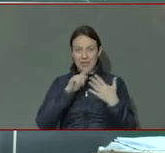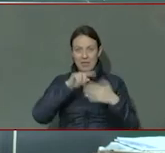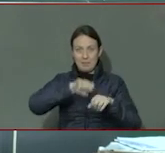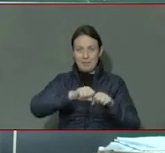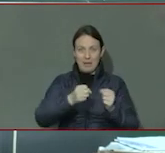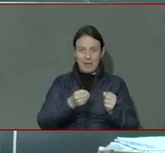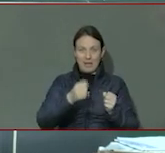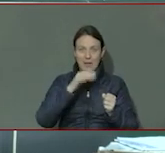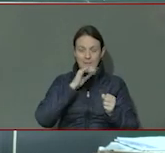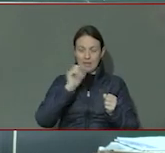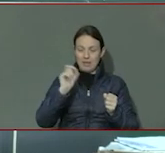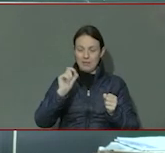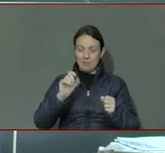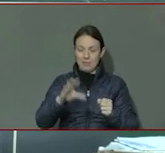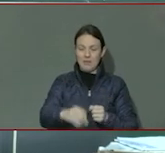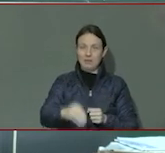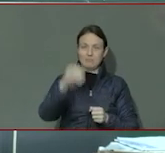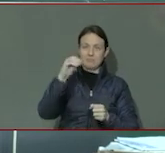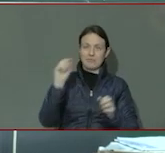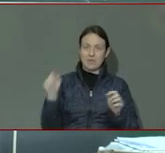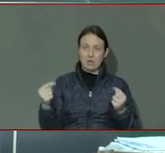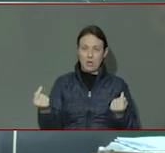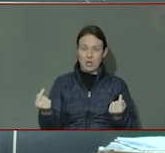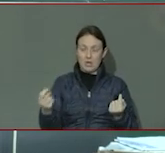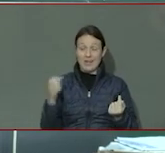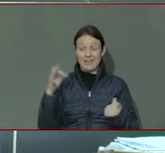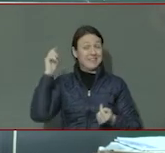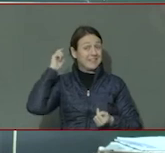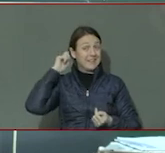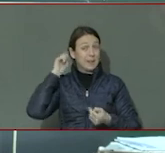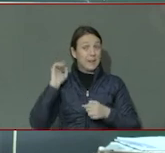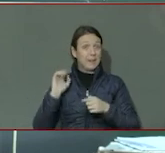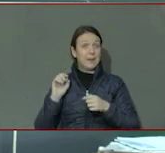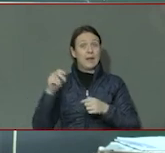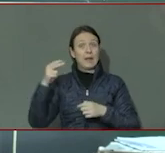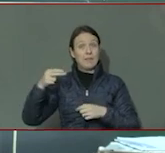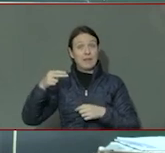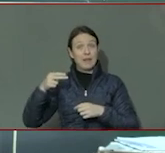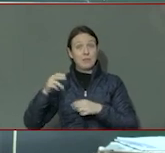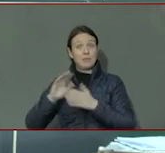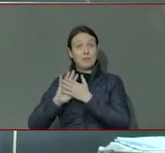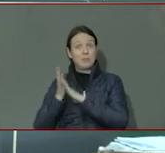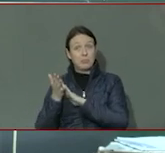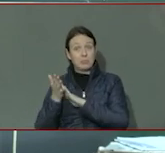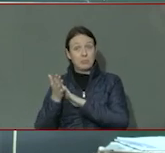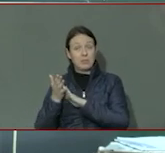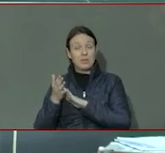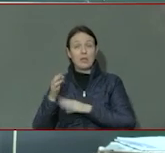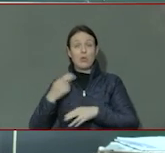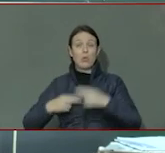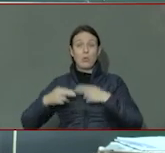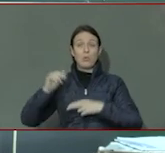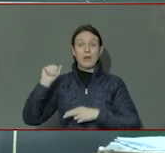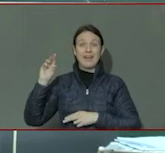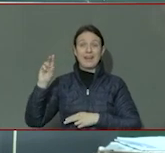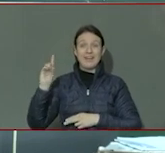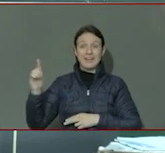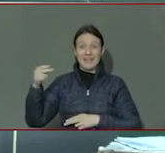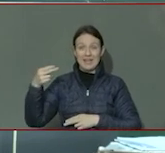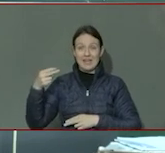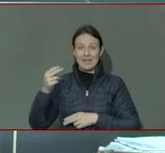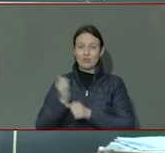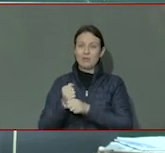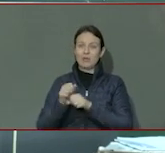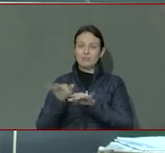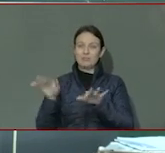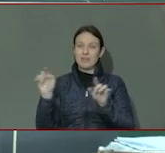damaged. If my hypothalamus is damaged, I cannot release ADH. And what will be the consequence